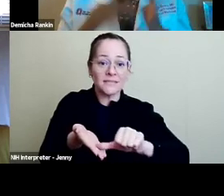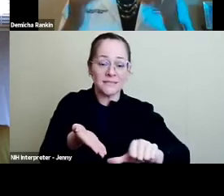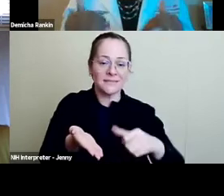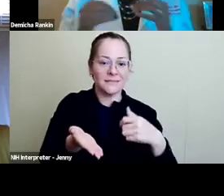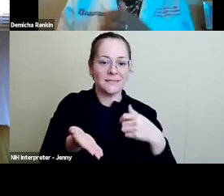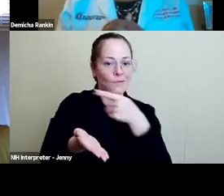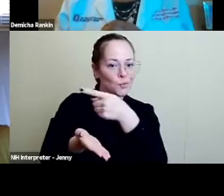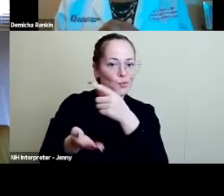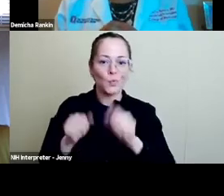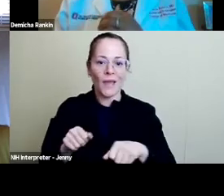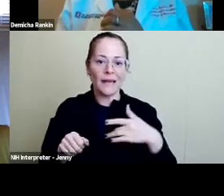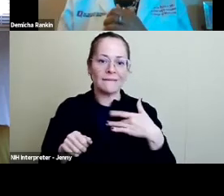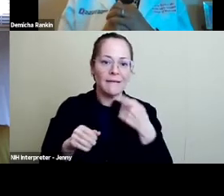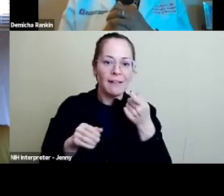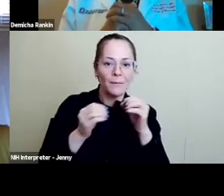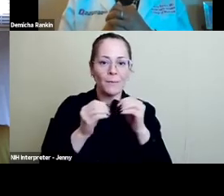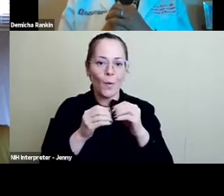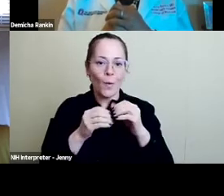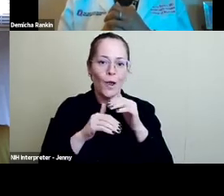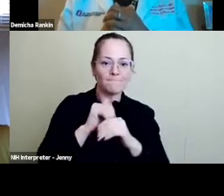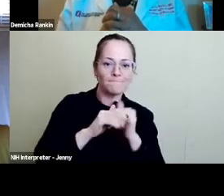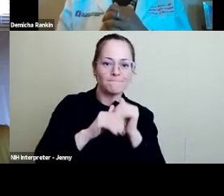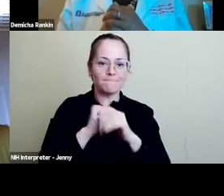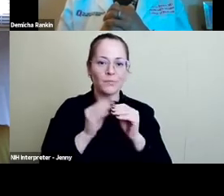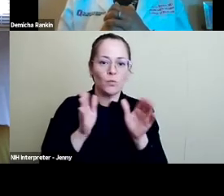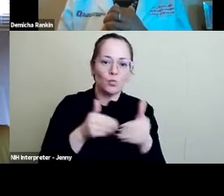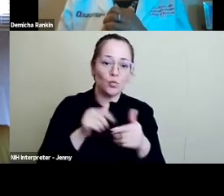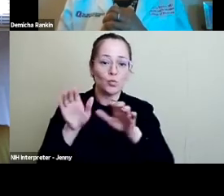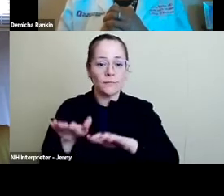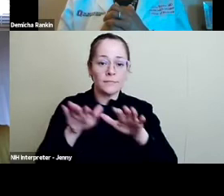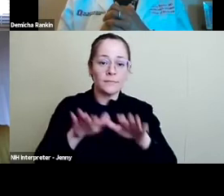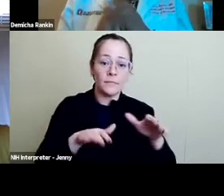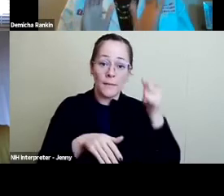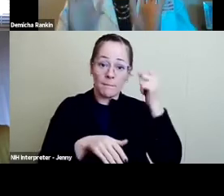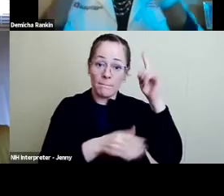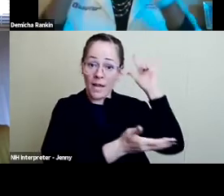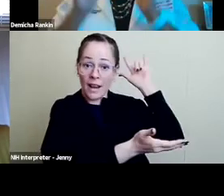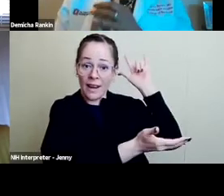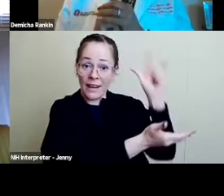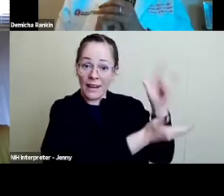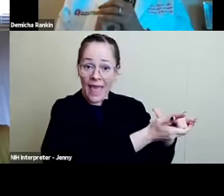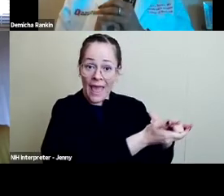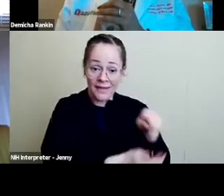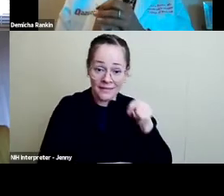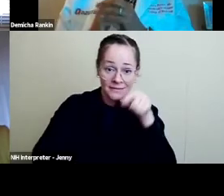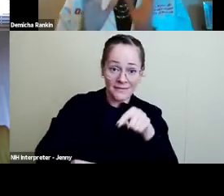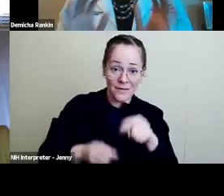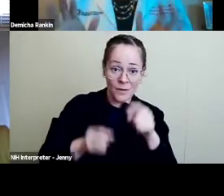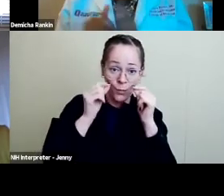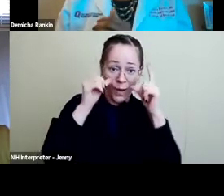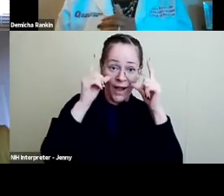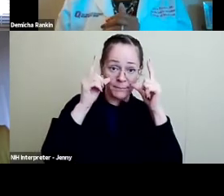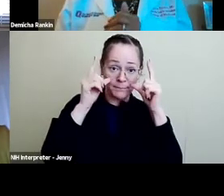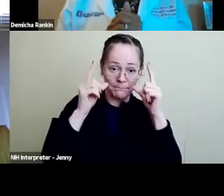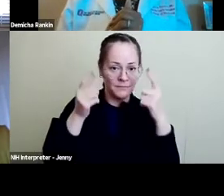you can let down your tray table. And then when it's time to land, tray table goes up, you know, you put